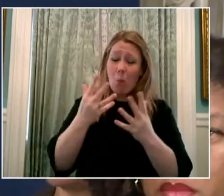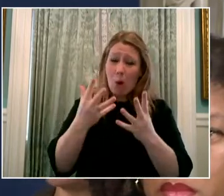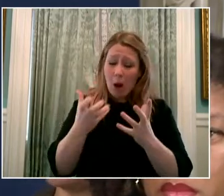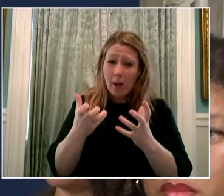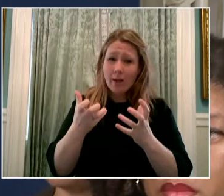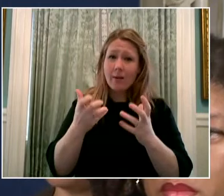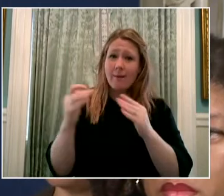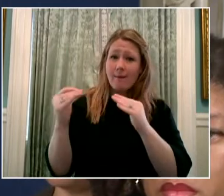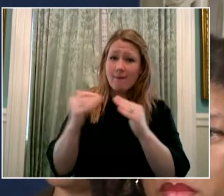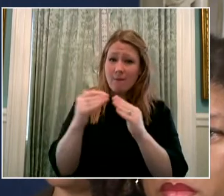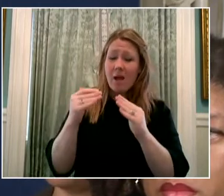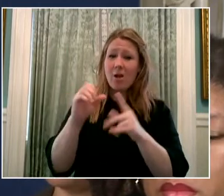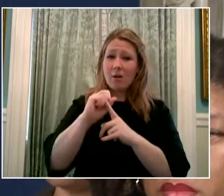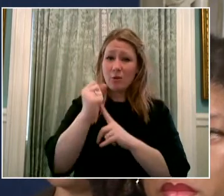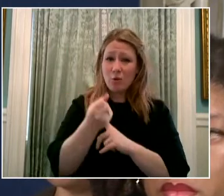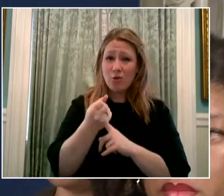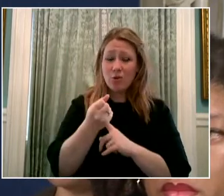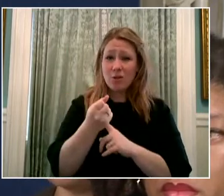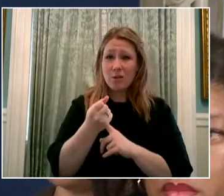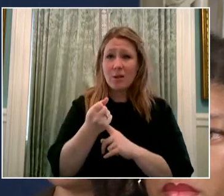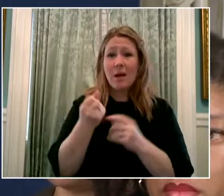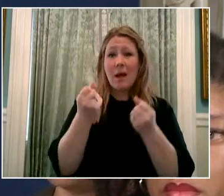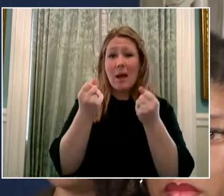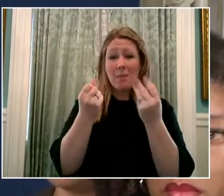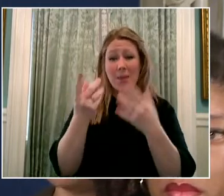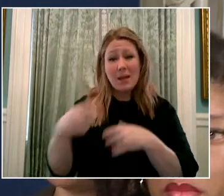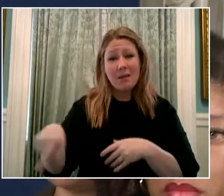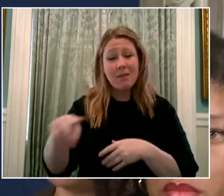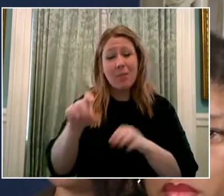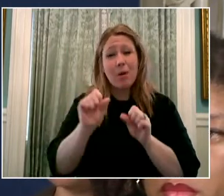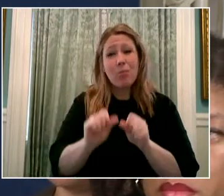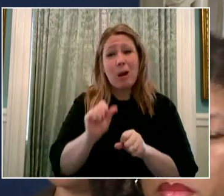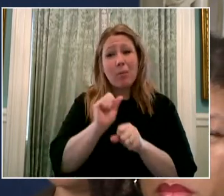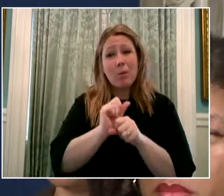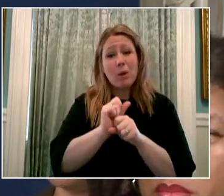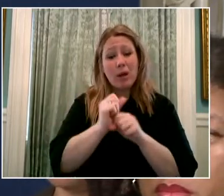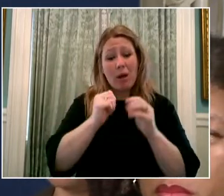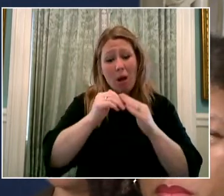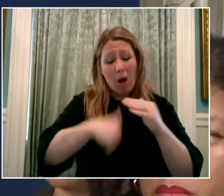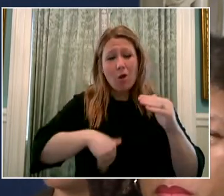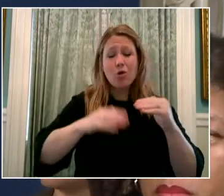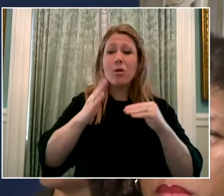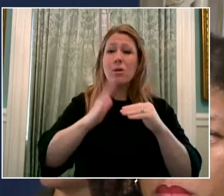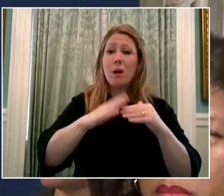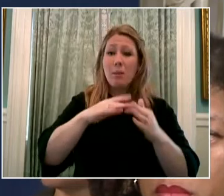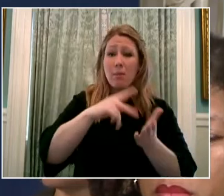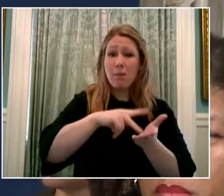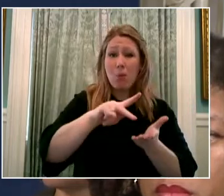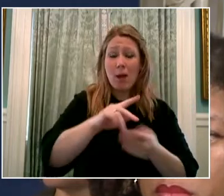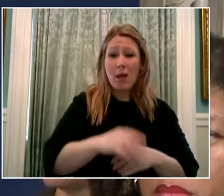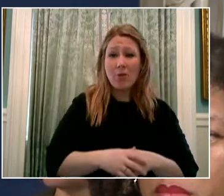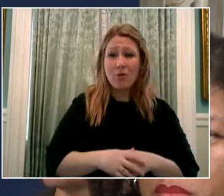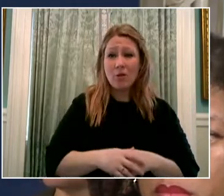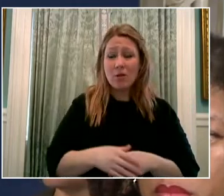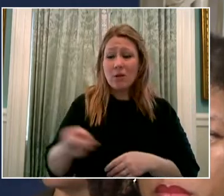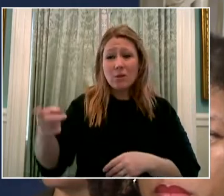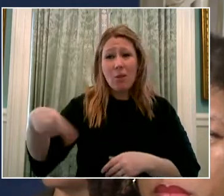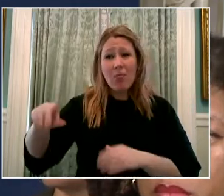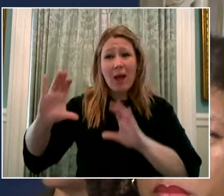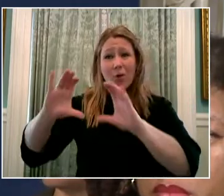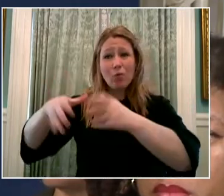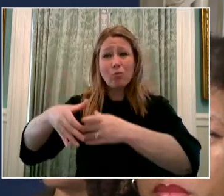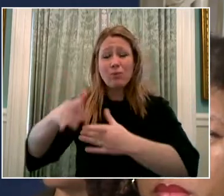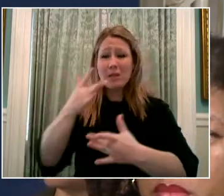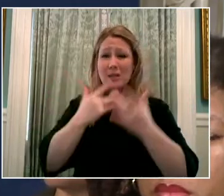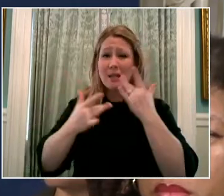of them are, you know, I mean, you put a man or woman in a desperate situation, they're going to do the best that they can to survive. And so a substantial